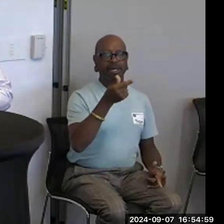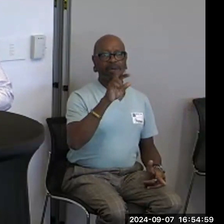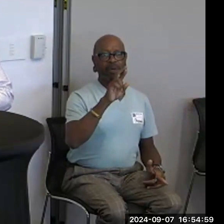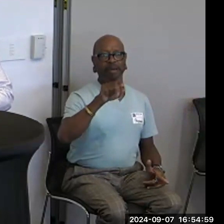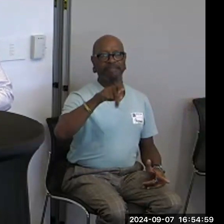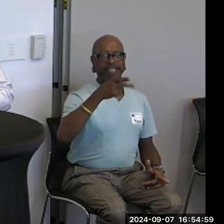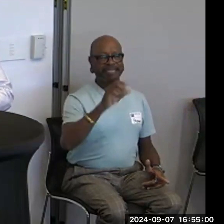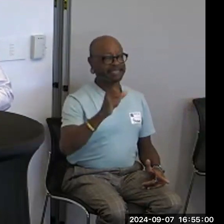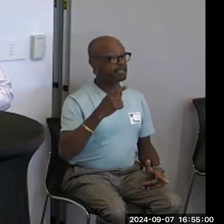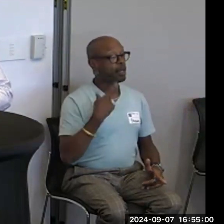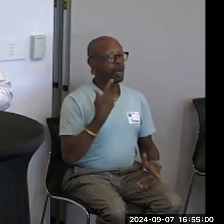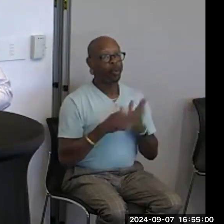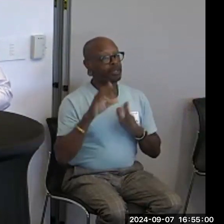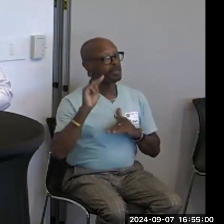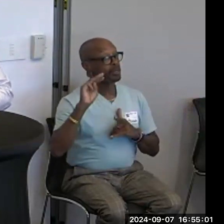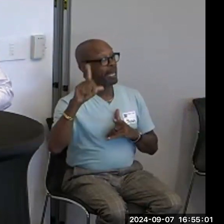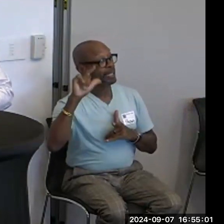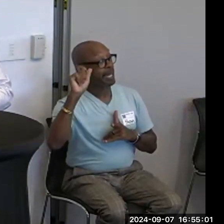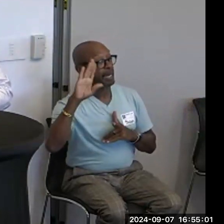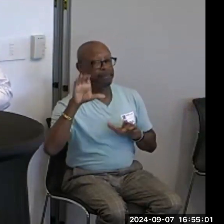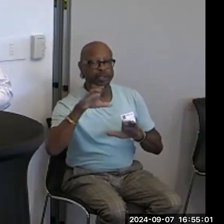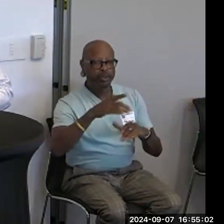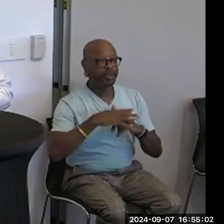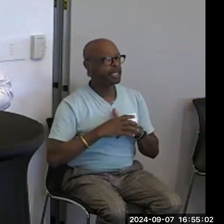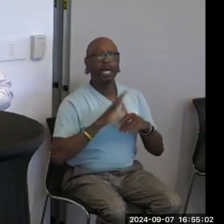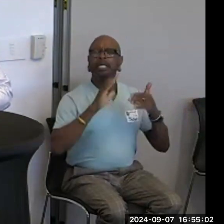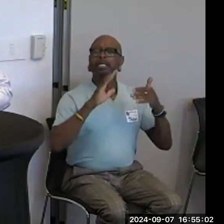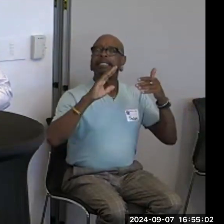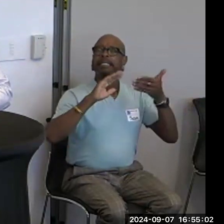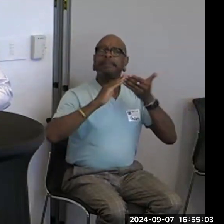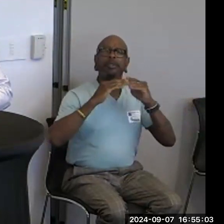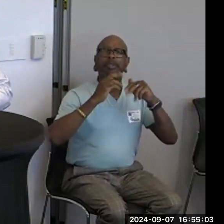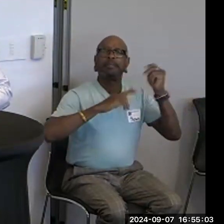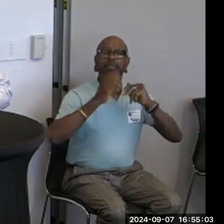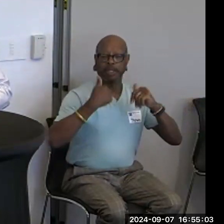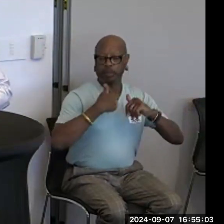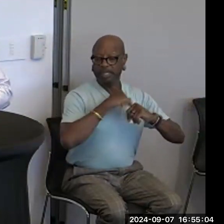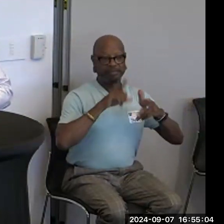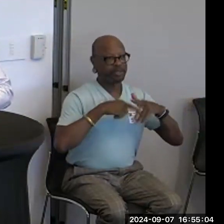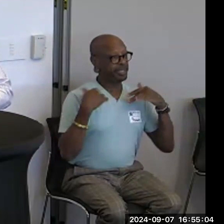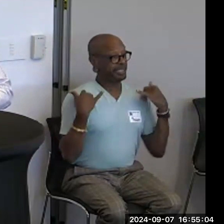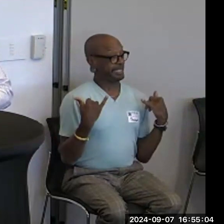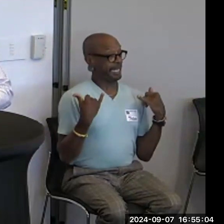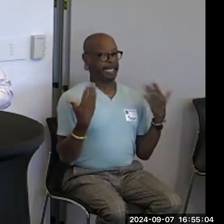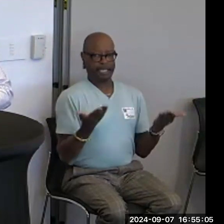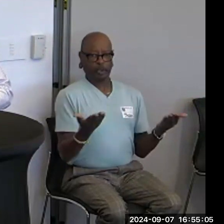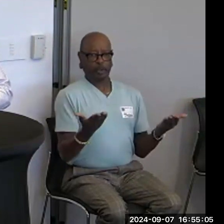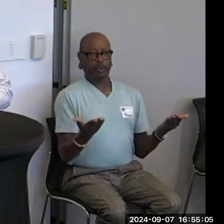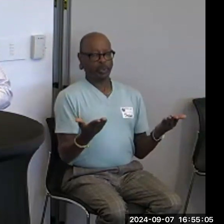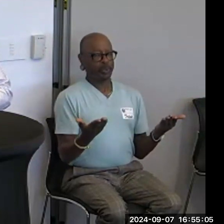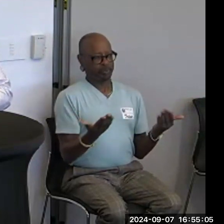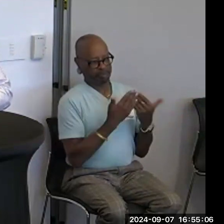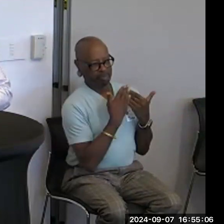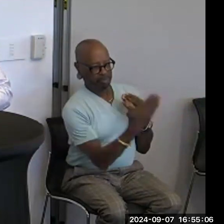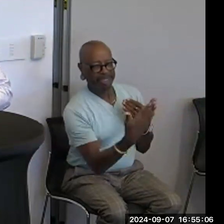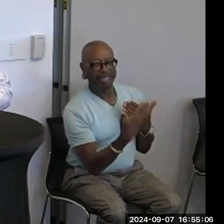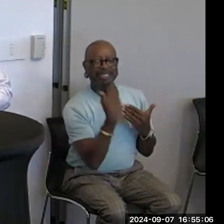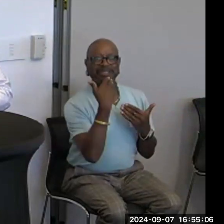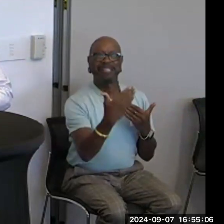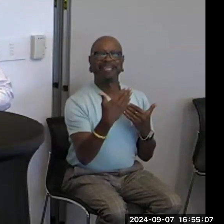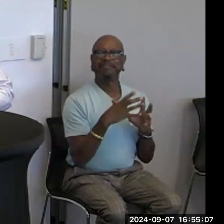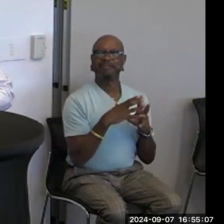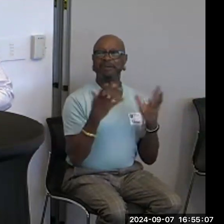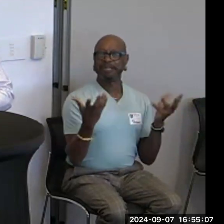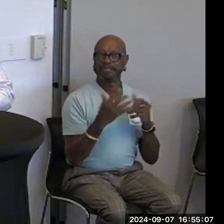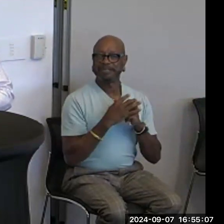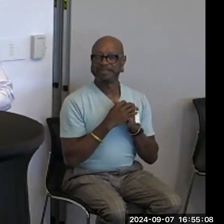doing, and the community building that we have started here today. So thank you very much